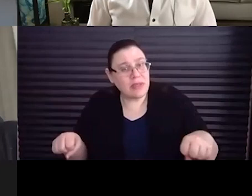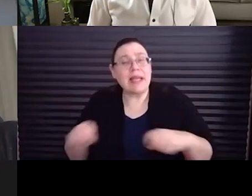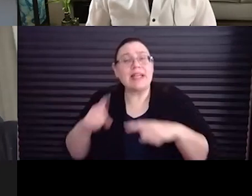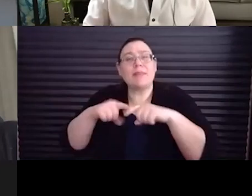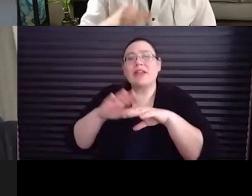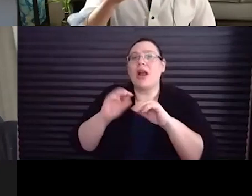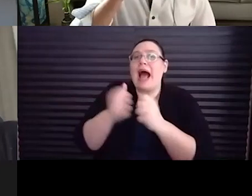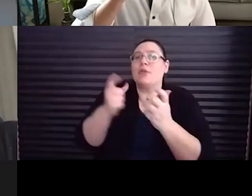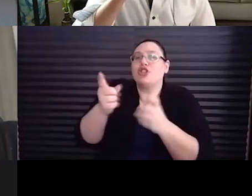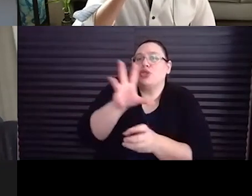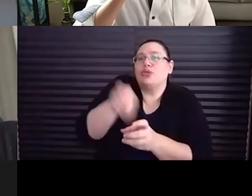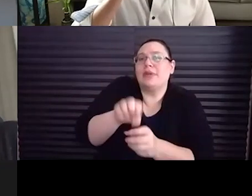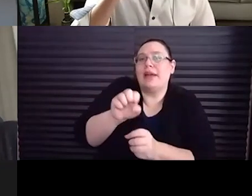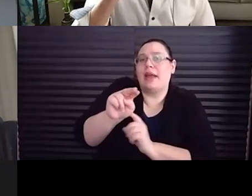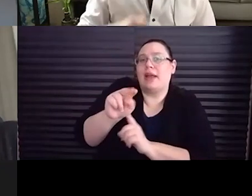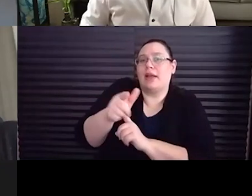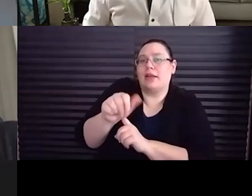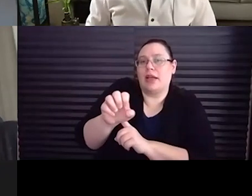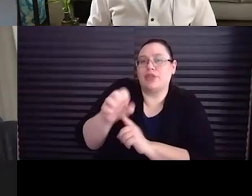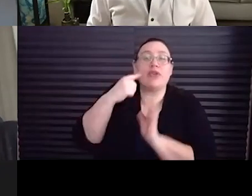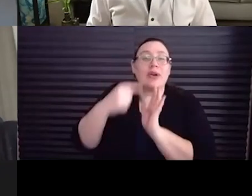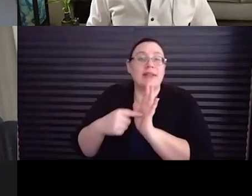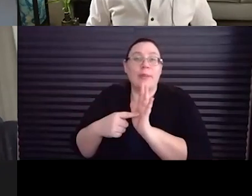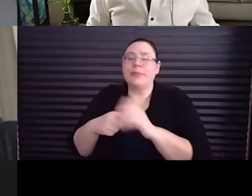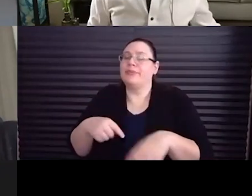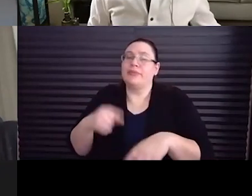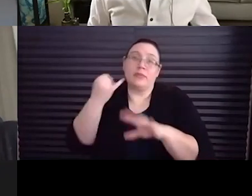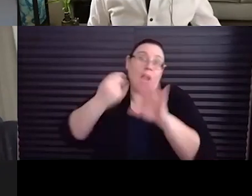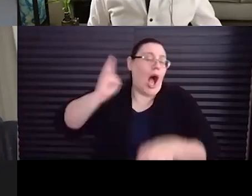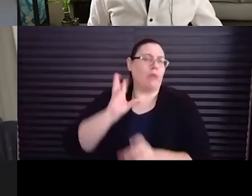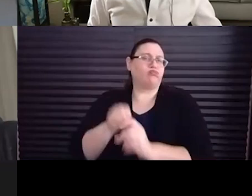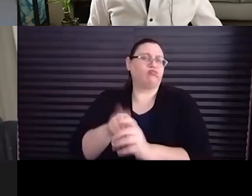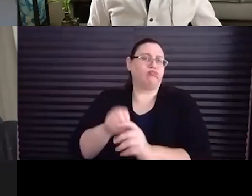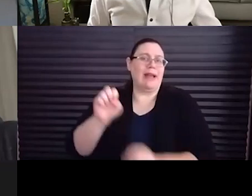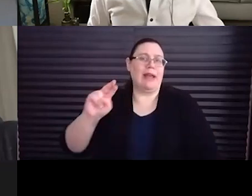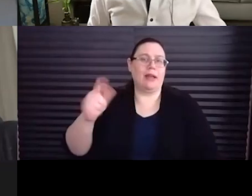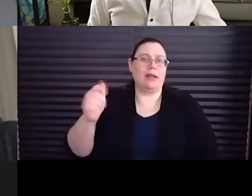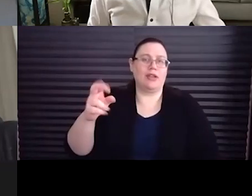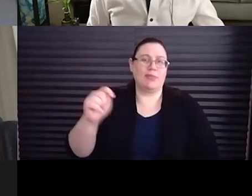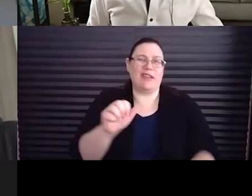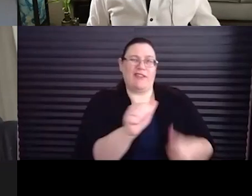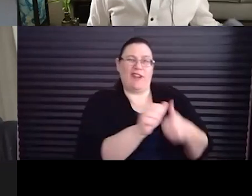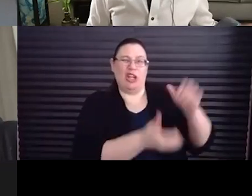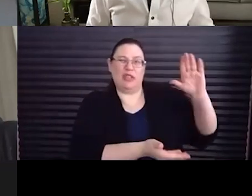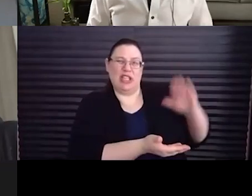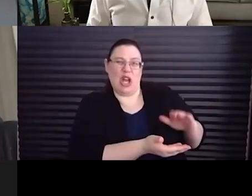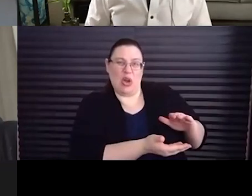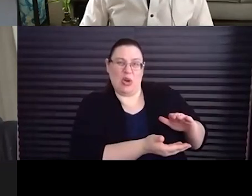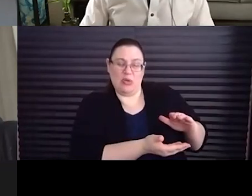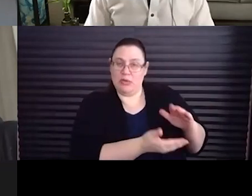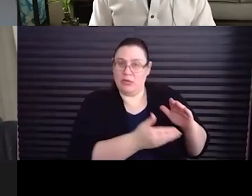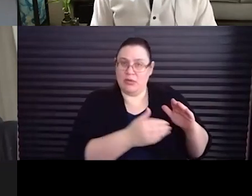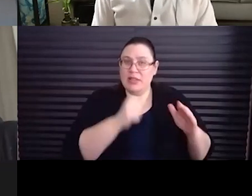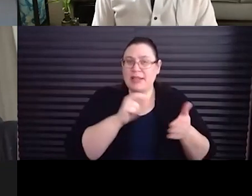rate. So say, for instance, if you have a really high engagement rate, but your following levels is low, that doesn't mean that you opt